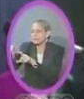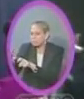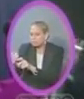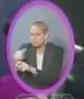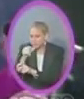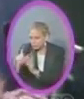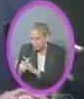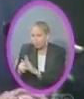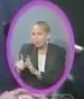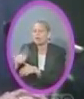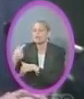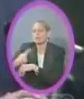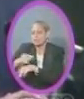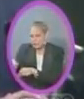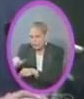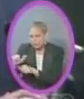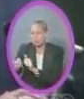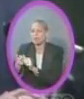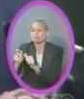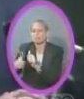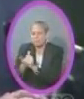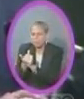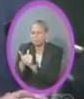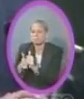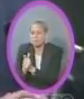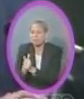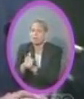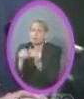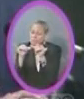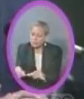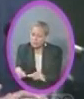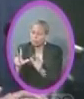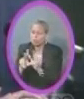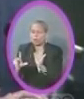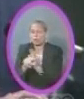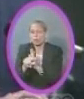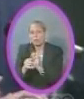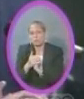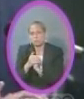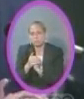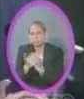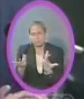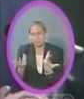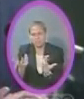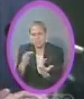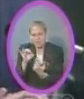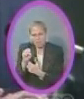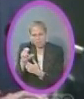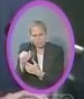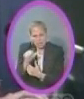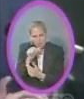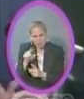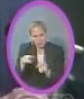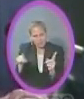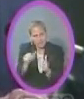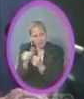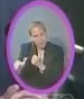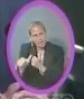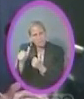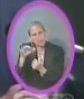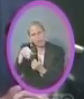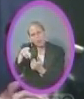those students at the school. The student will be retained in third grade. Some will argue, well, they don't take the FSA, but then they can pass on